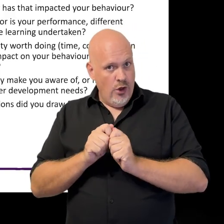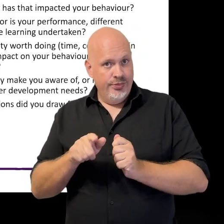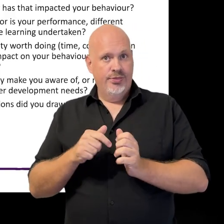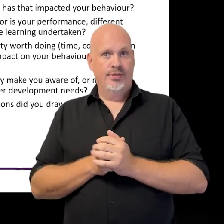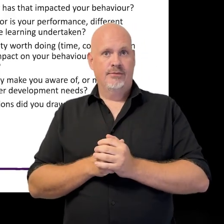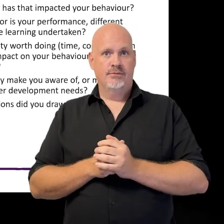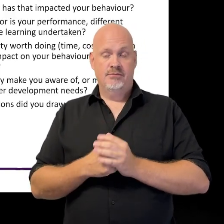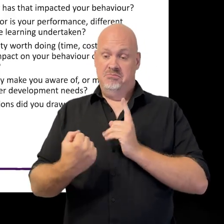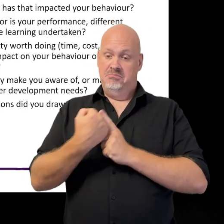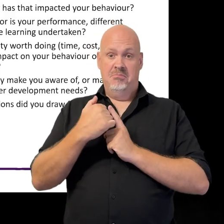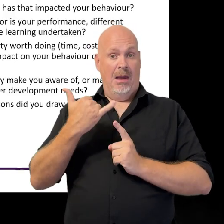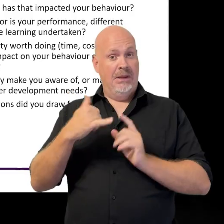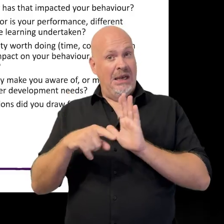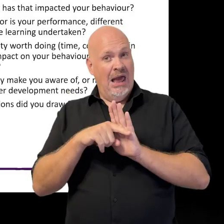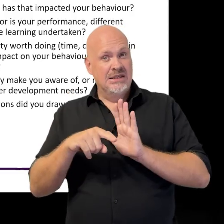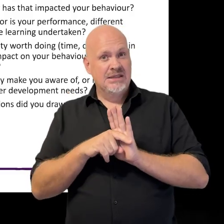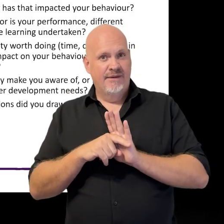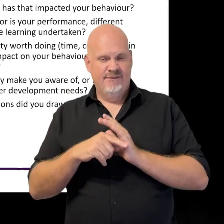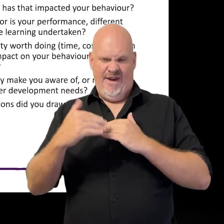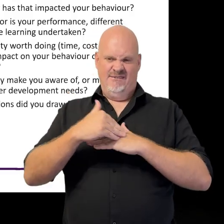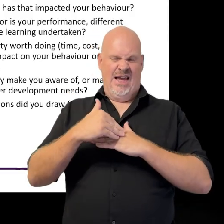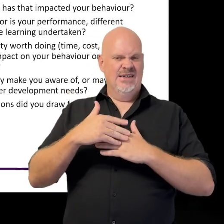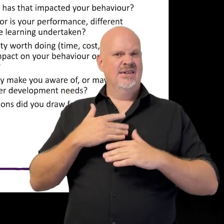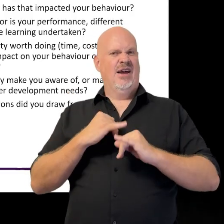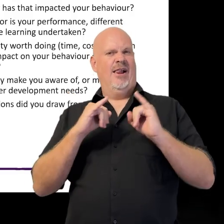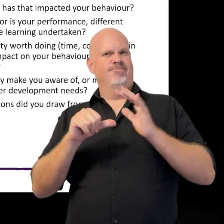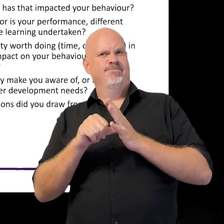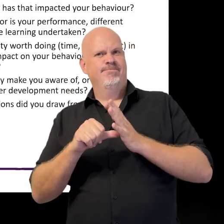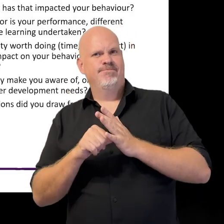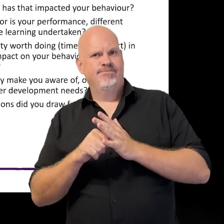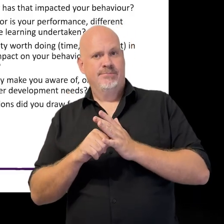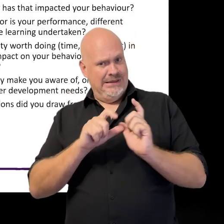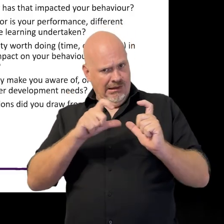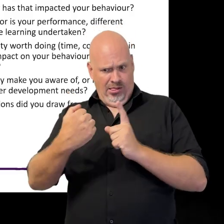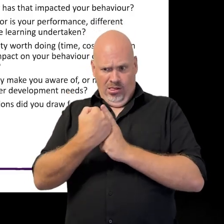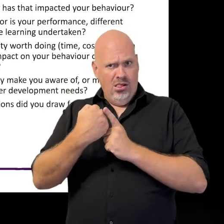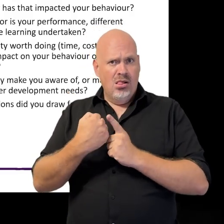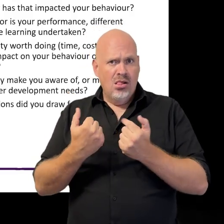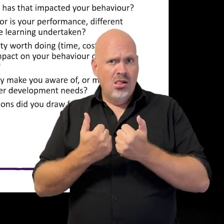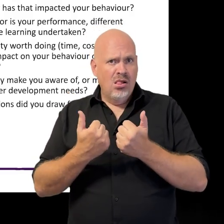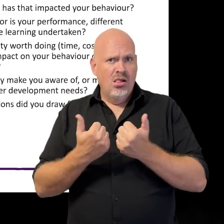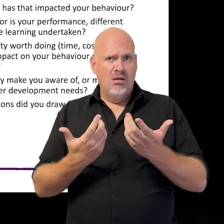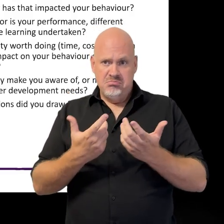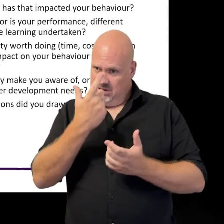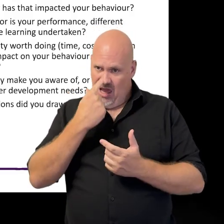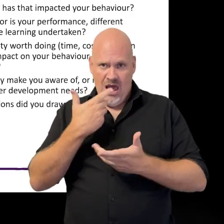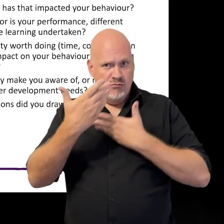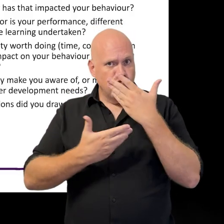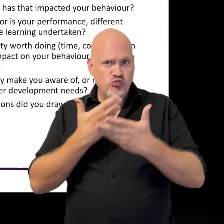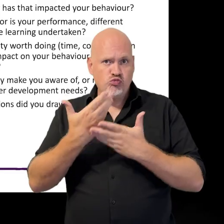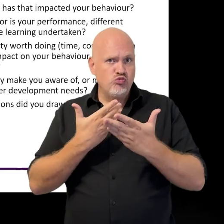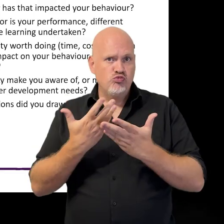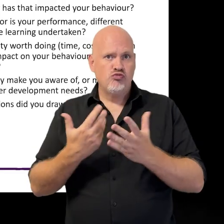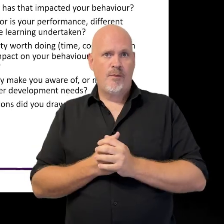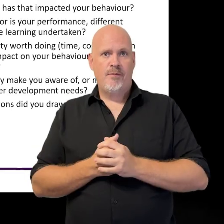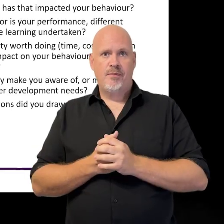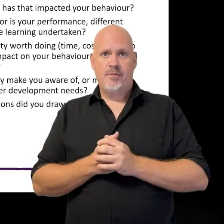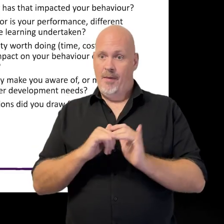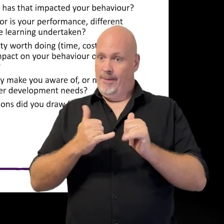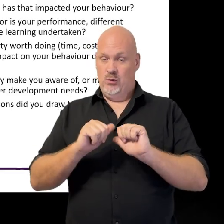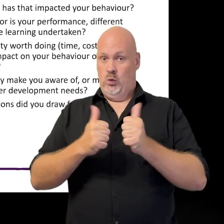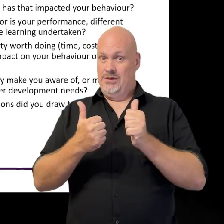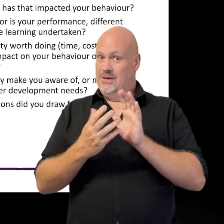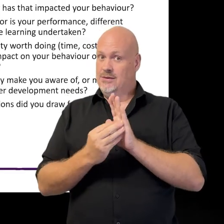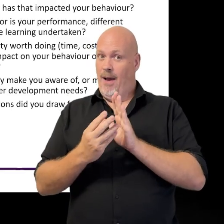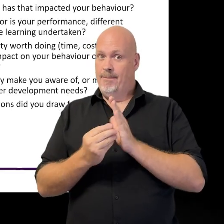involved in relation to the impact it's had on you? The impact may have been negative, it may have affected you in a negative